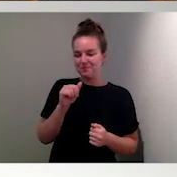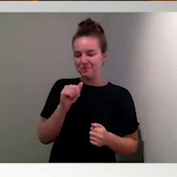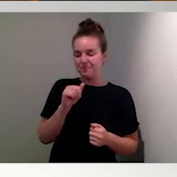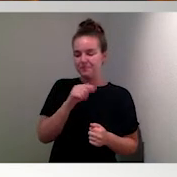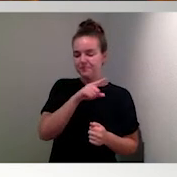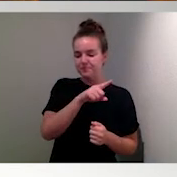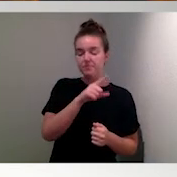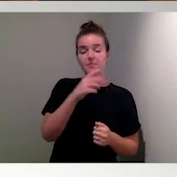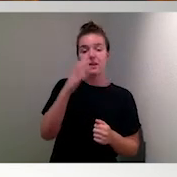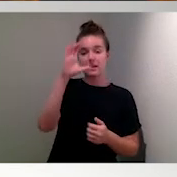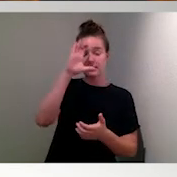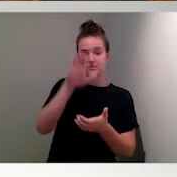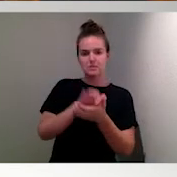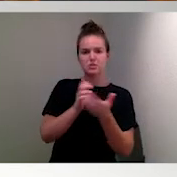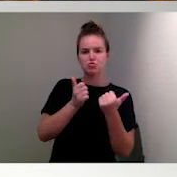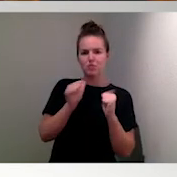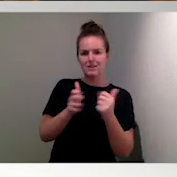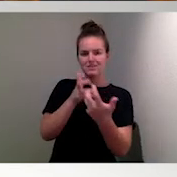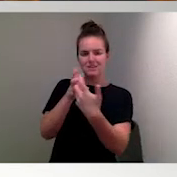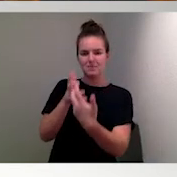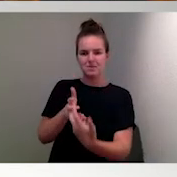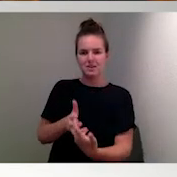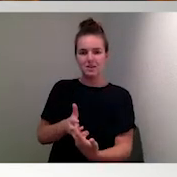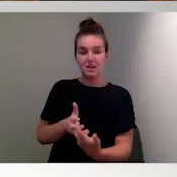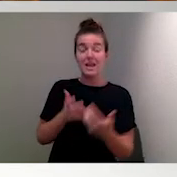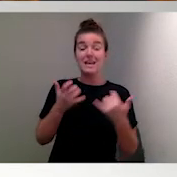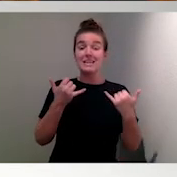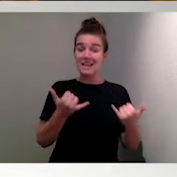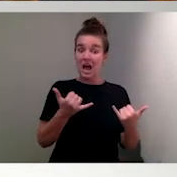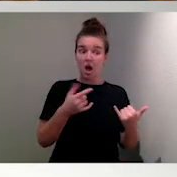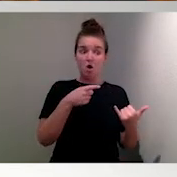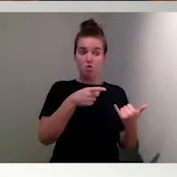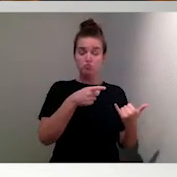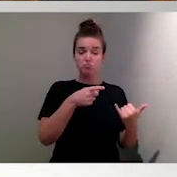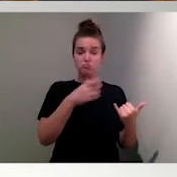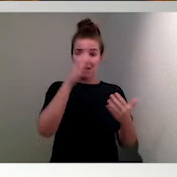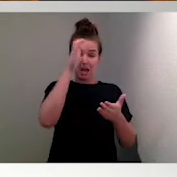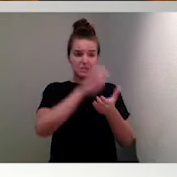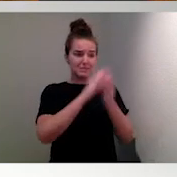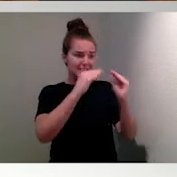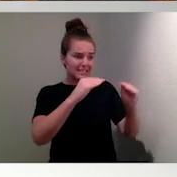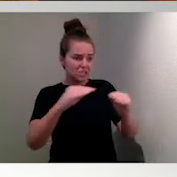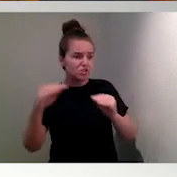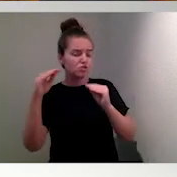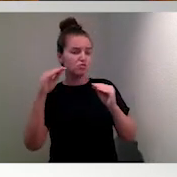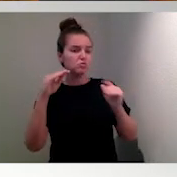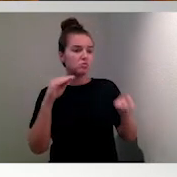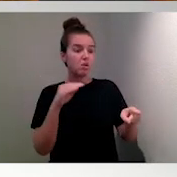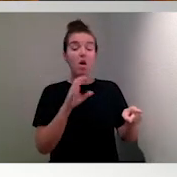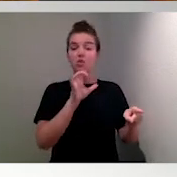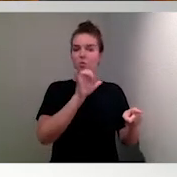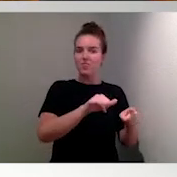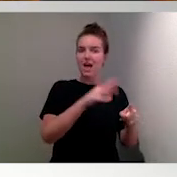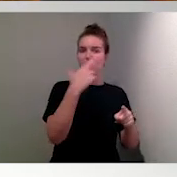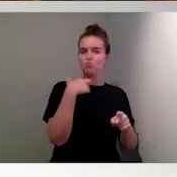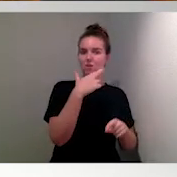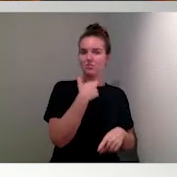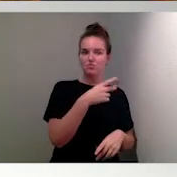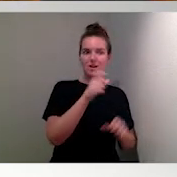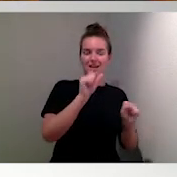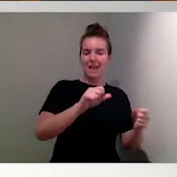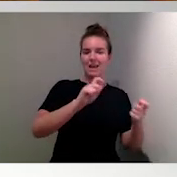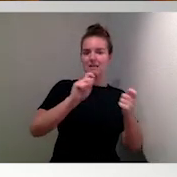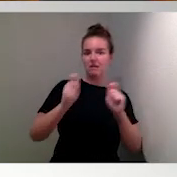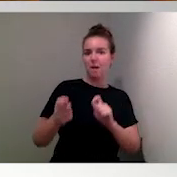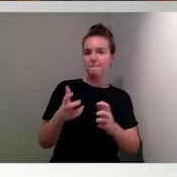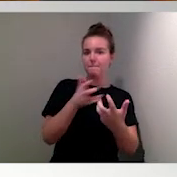now everybody in that restaurant kind of understands more. But if you go somewhere else, you're not going to necessarily get the same thing. But that doesn't mean you're not going to get a better service there either.